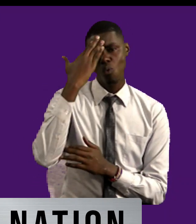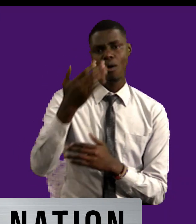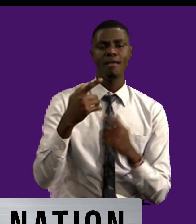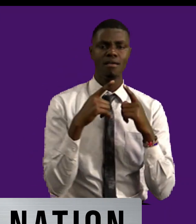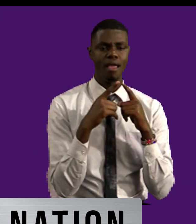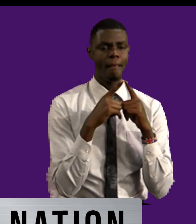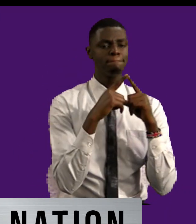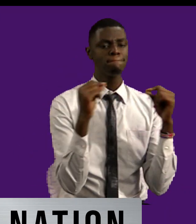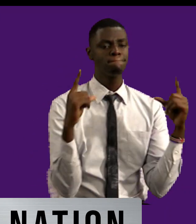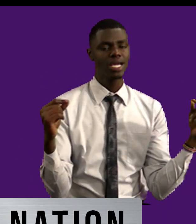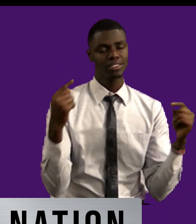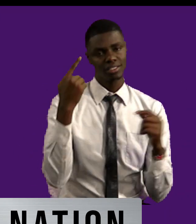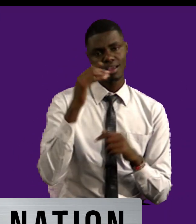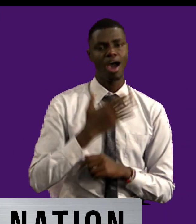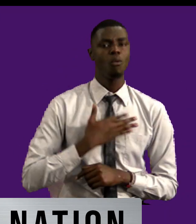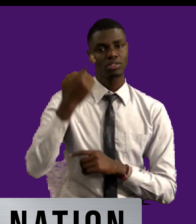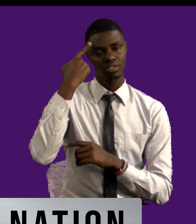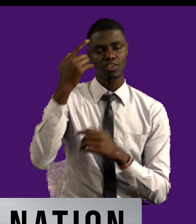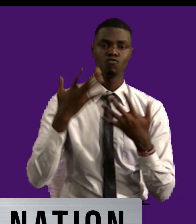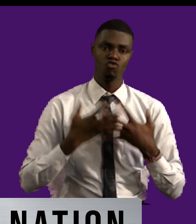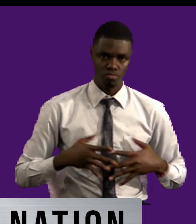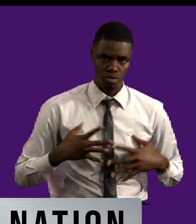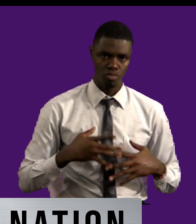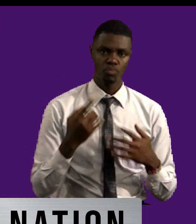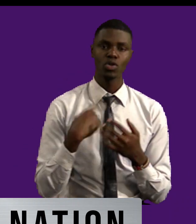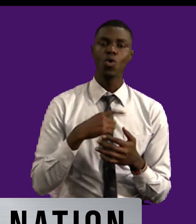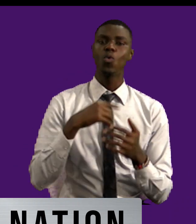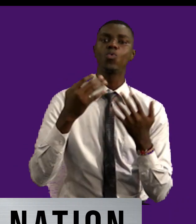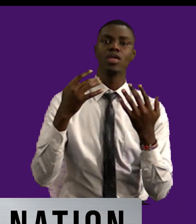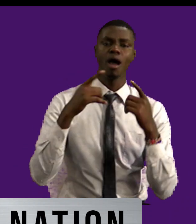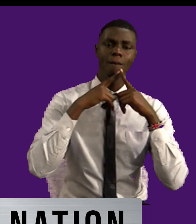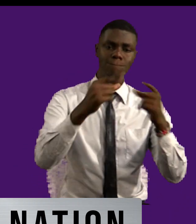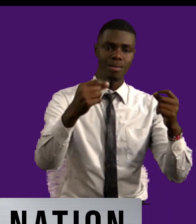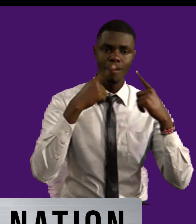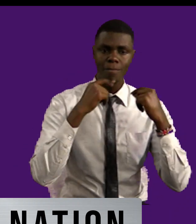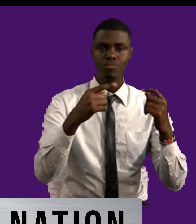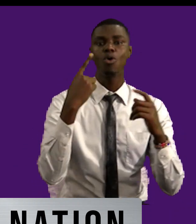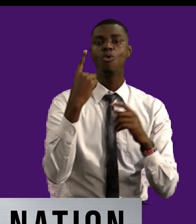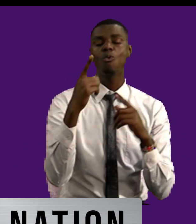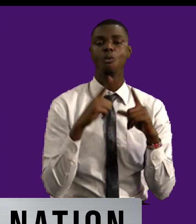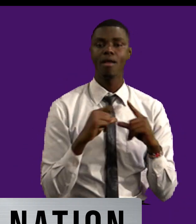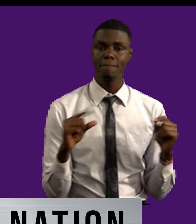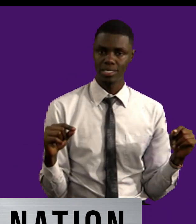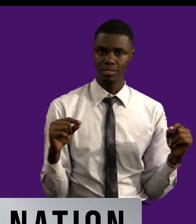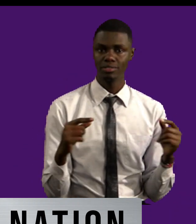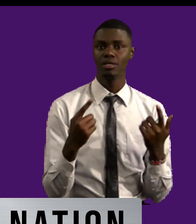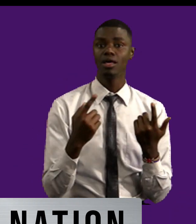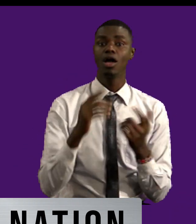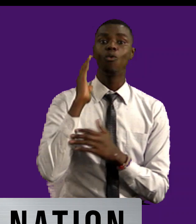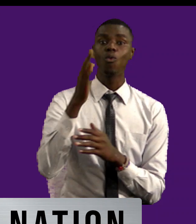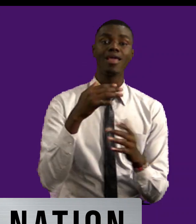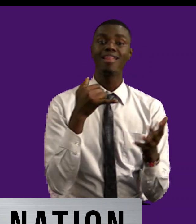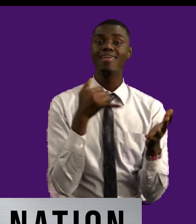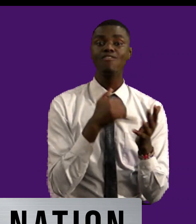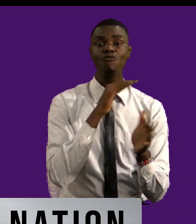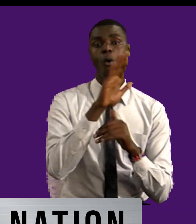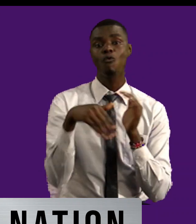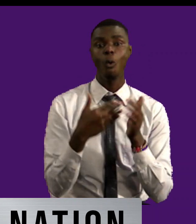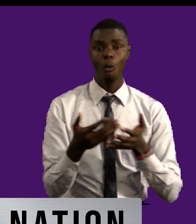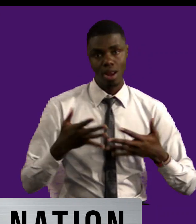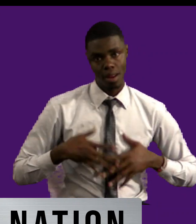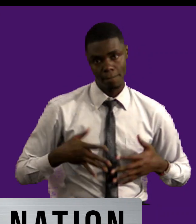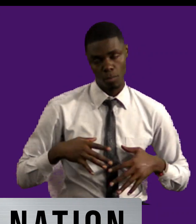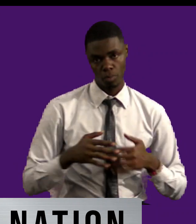message is for the people. We are preaching one message, a message that will involve every